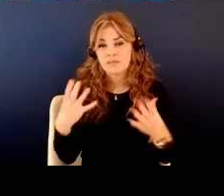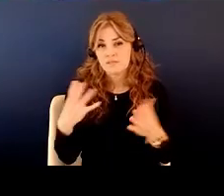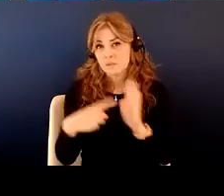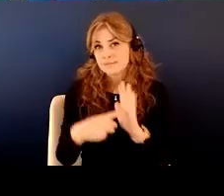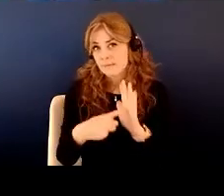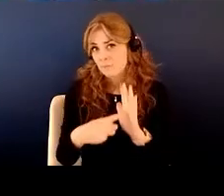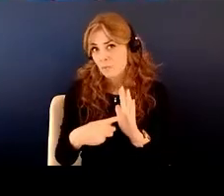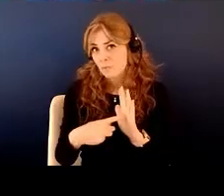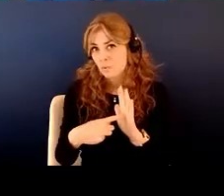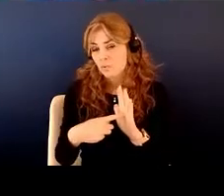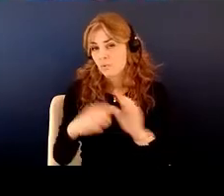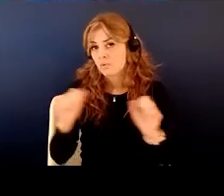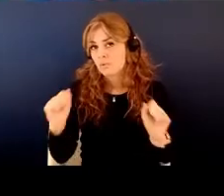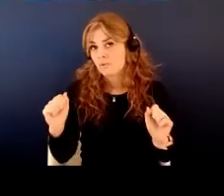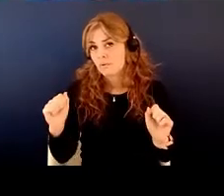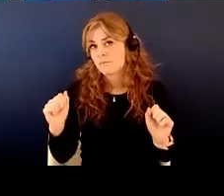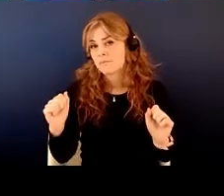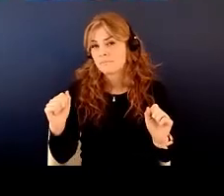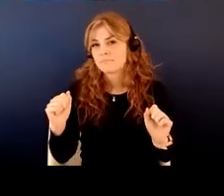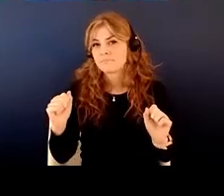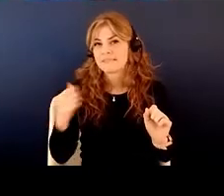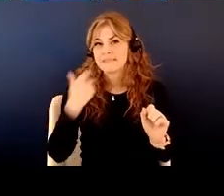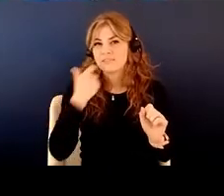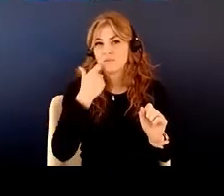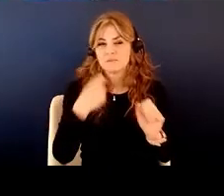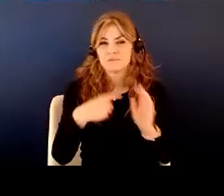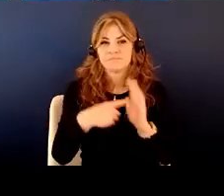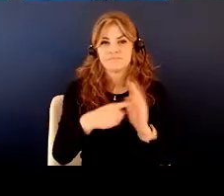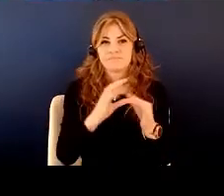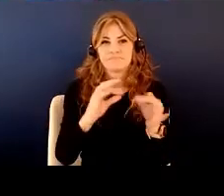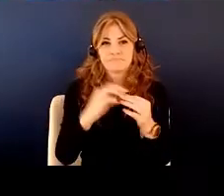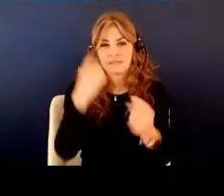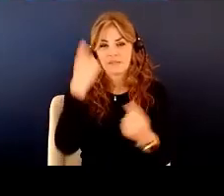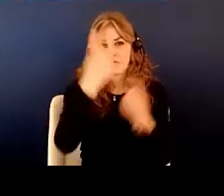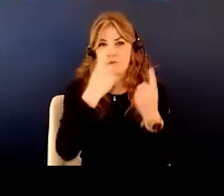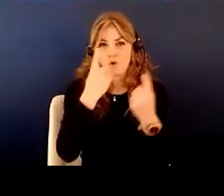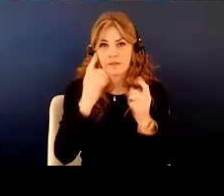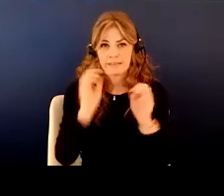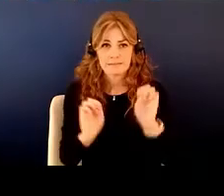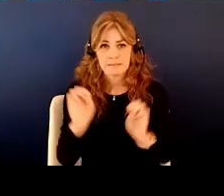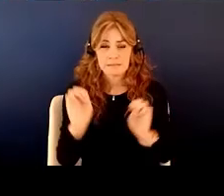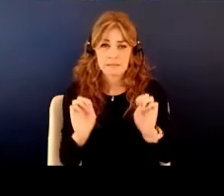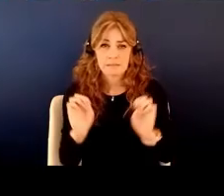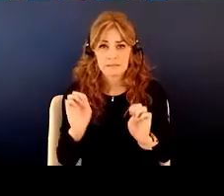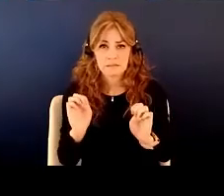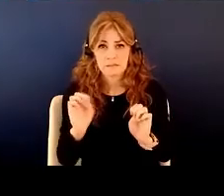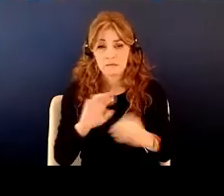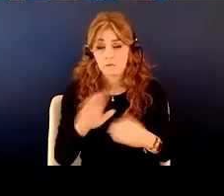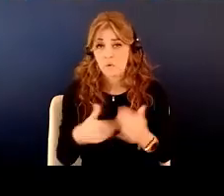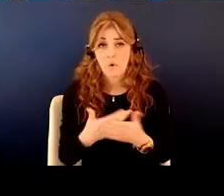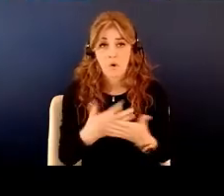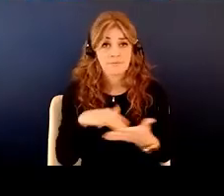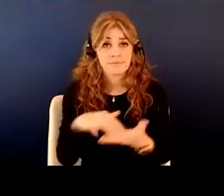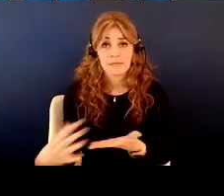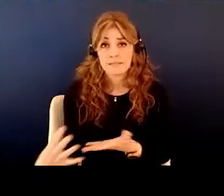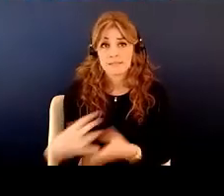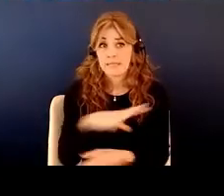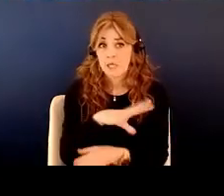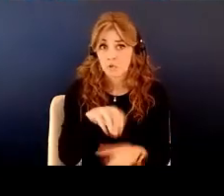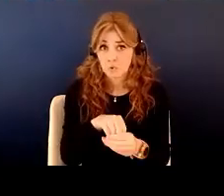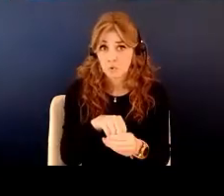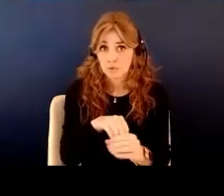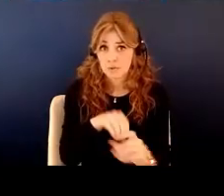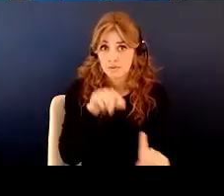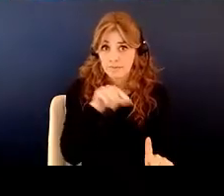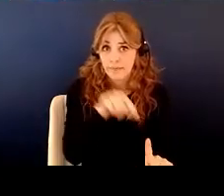to the example the thought experiment I started with, all the studies that were included in that meta-analysis were